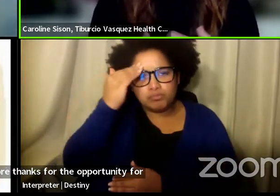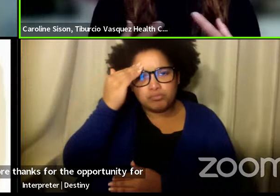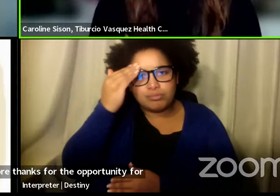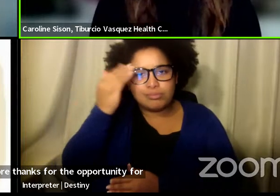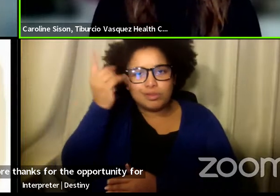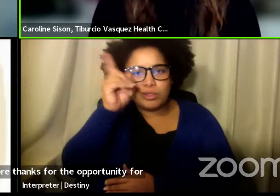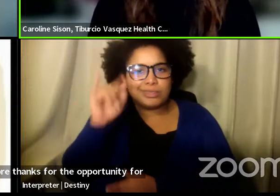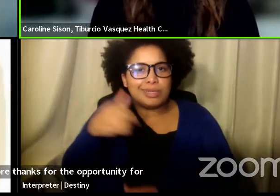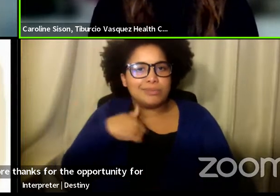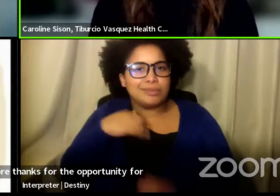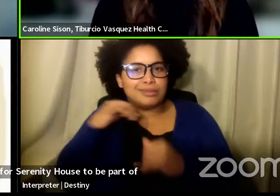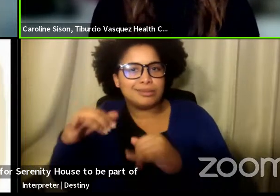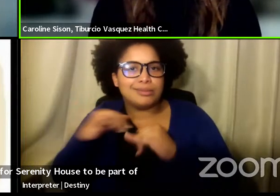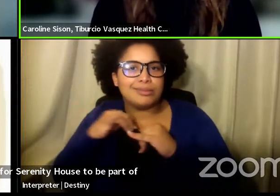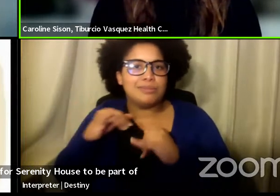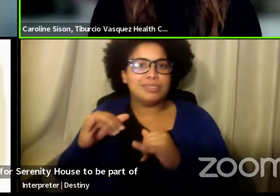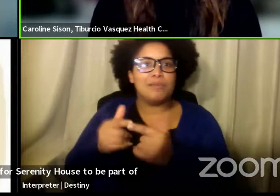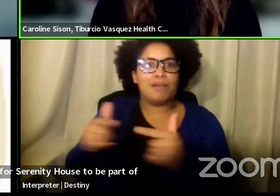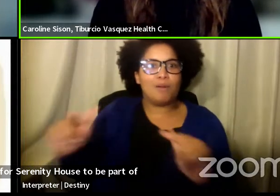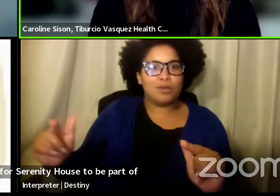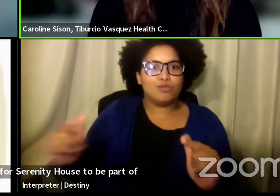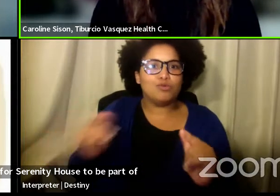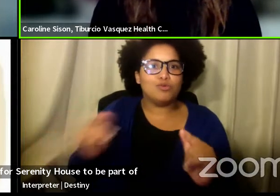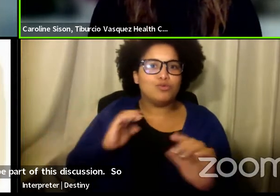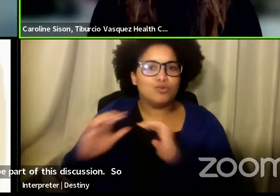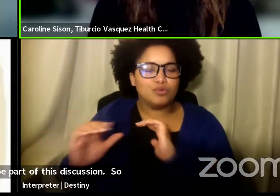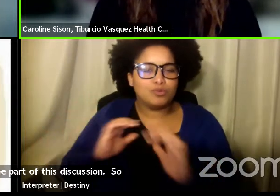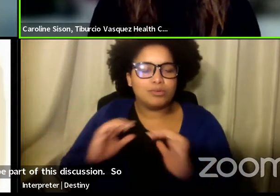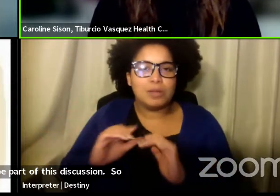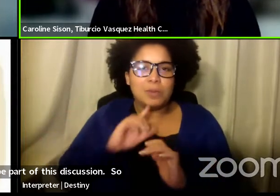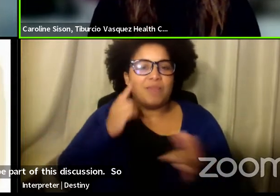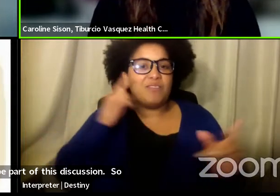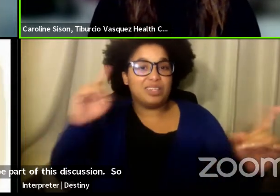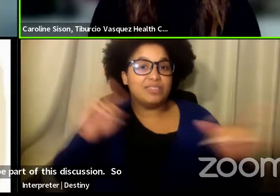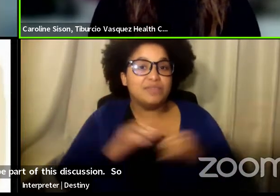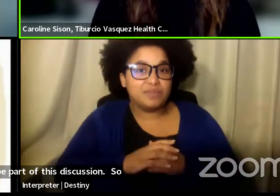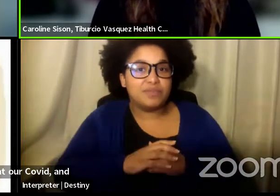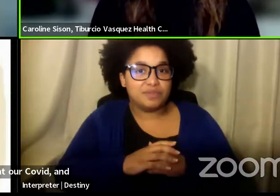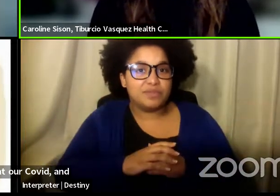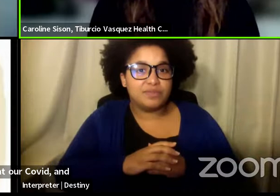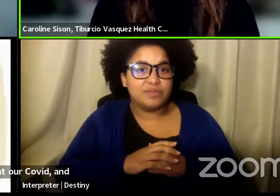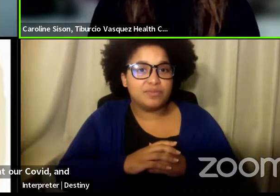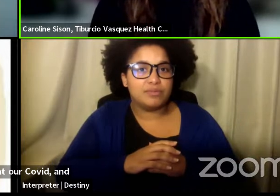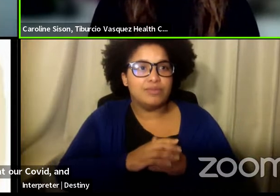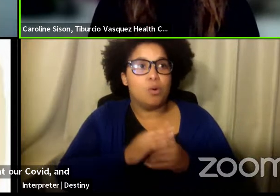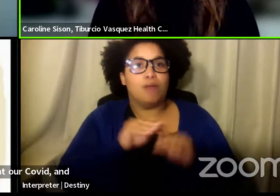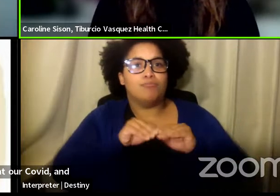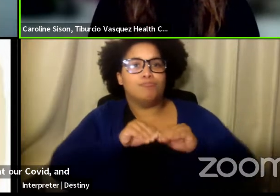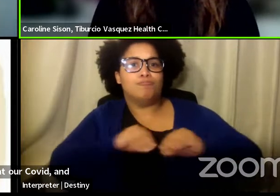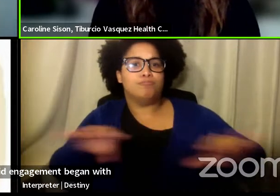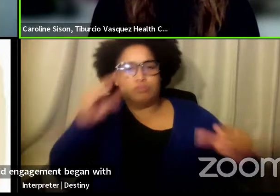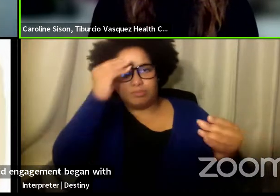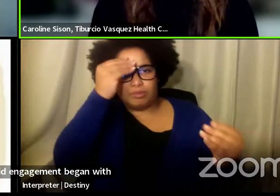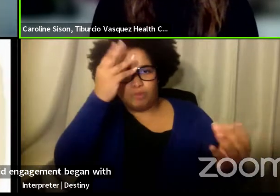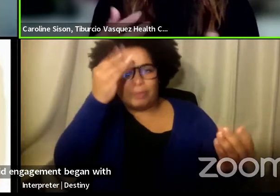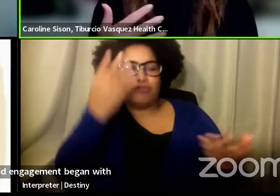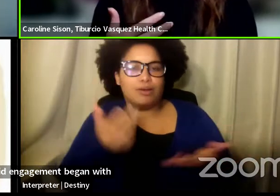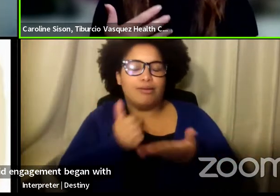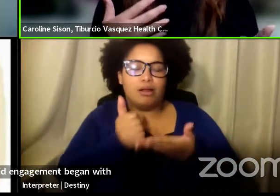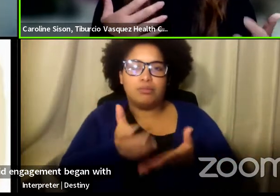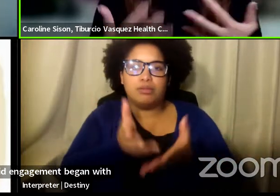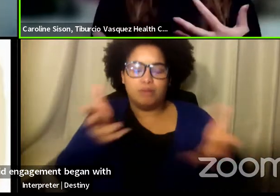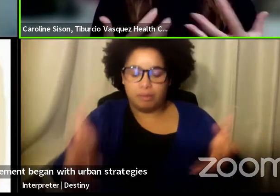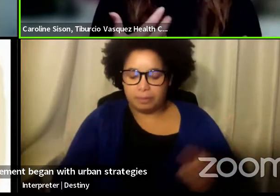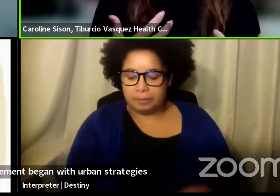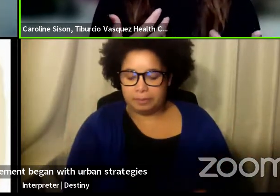like them, who speak the same language. And it was really effective in getting the information out there. They can, it's, a lot